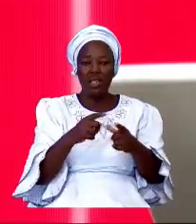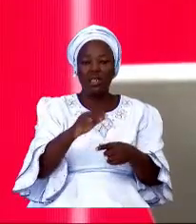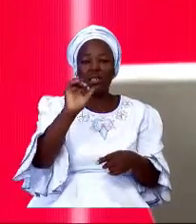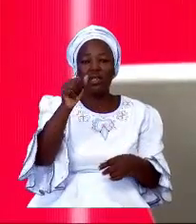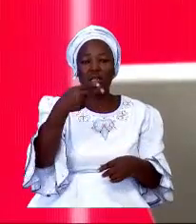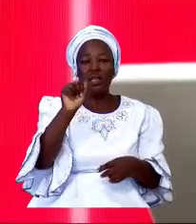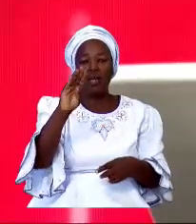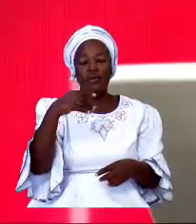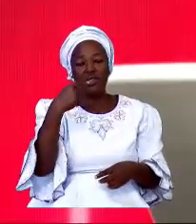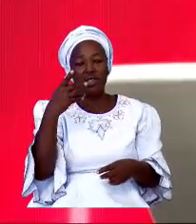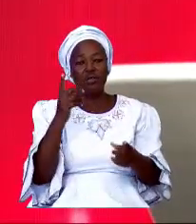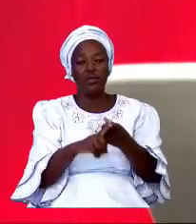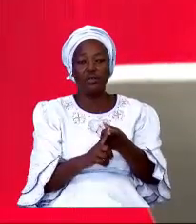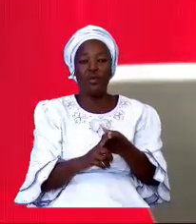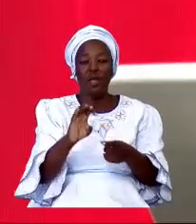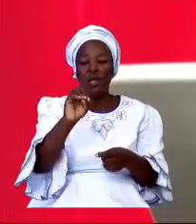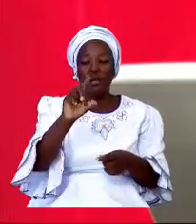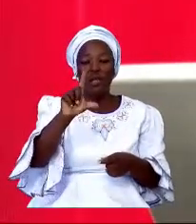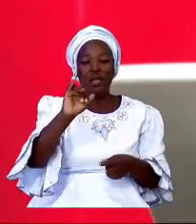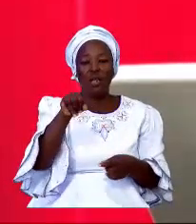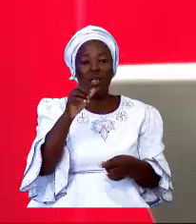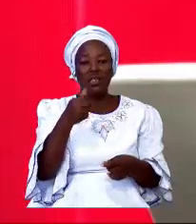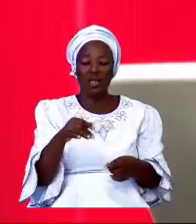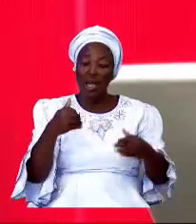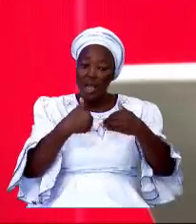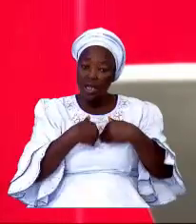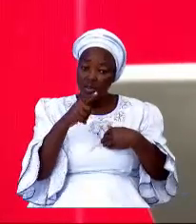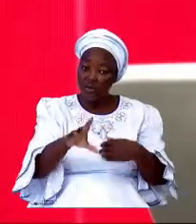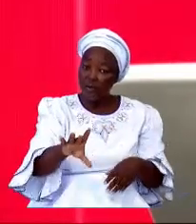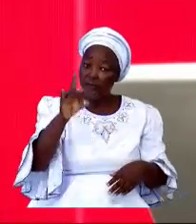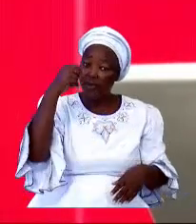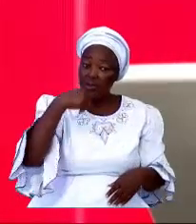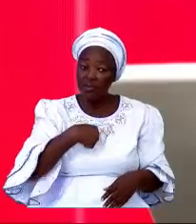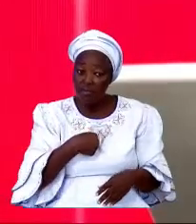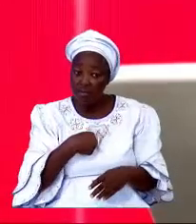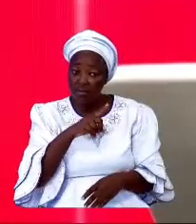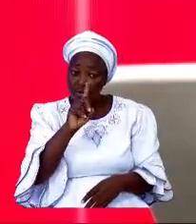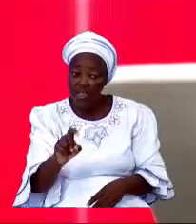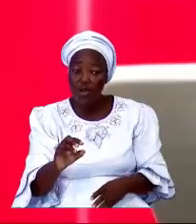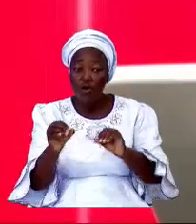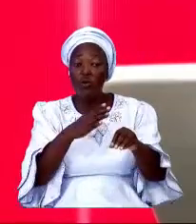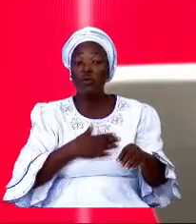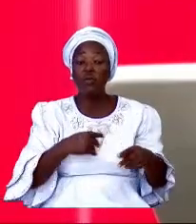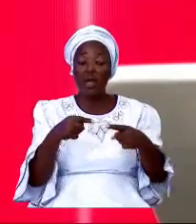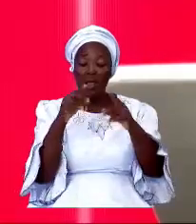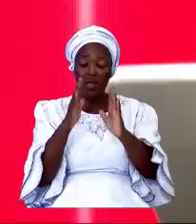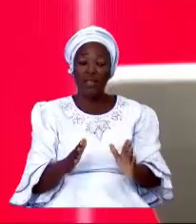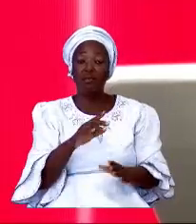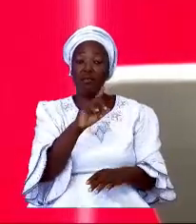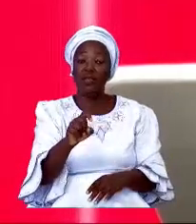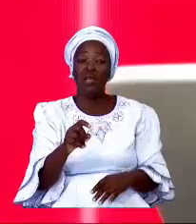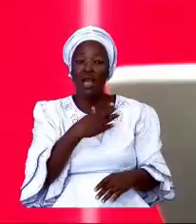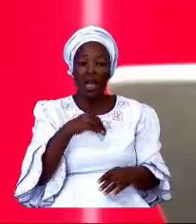us in verse 20. And Ahab said unto Elijah, Hast thou found me,